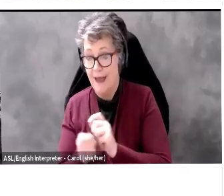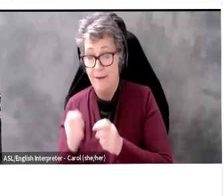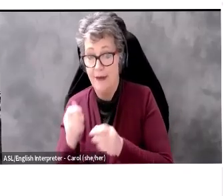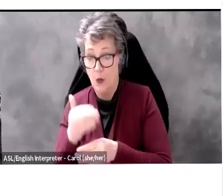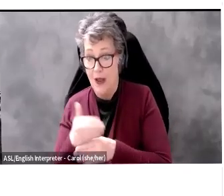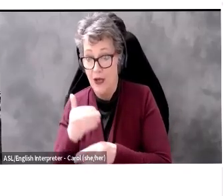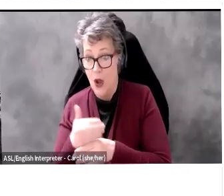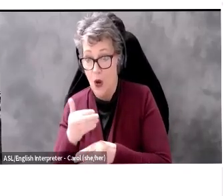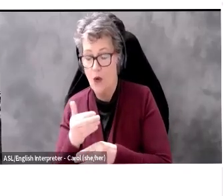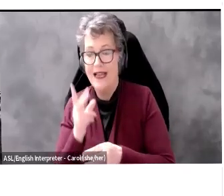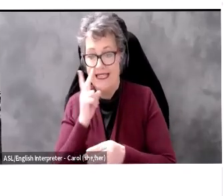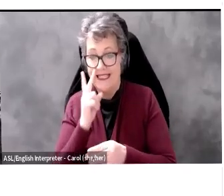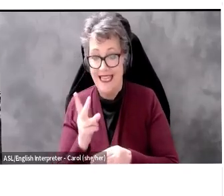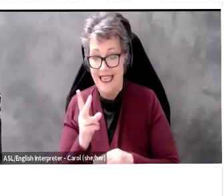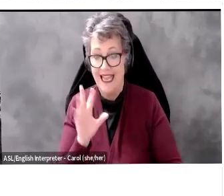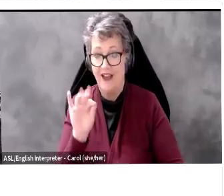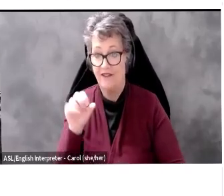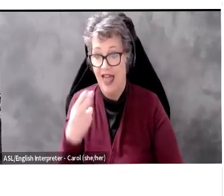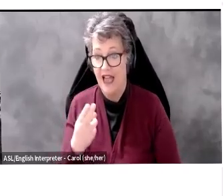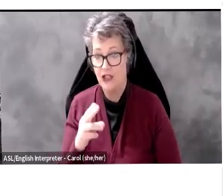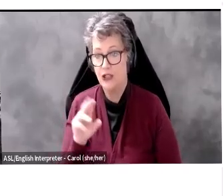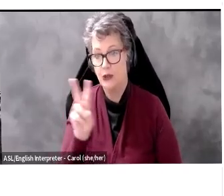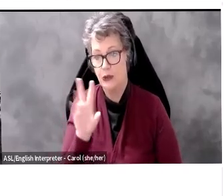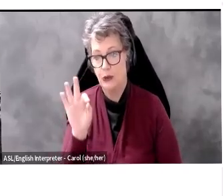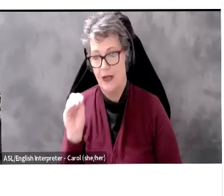Flash 290.